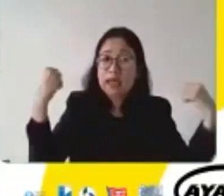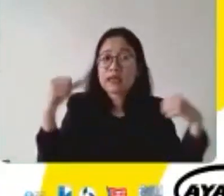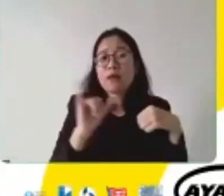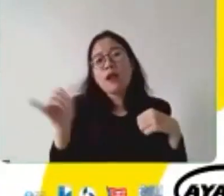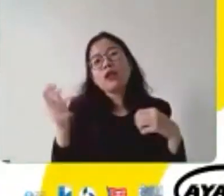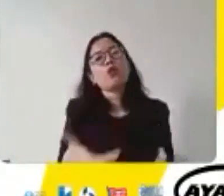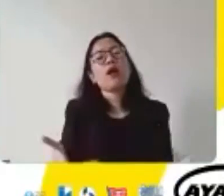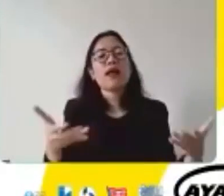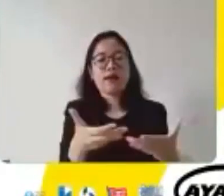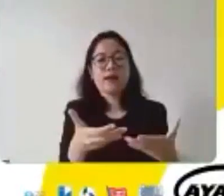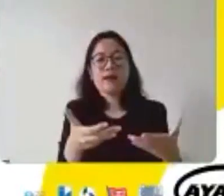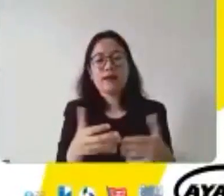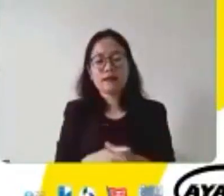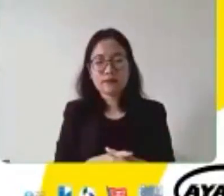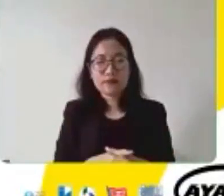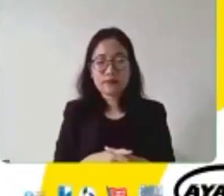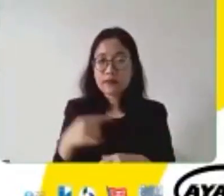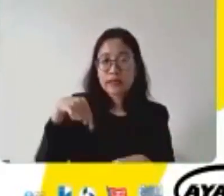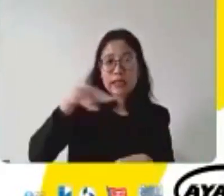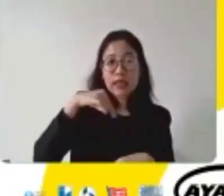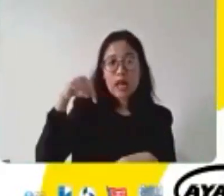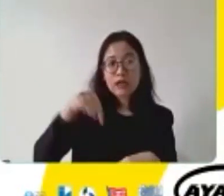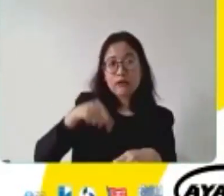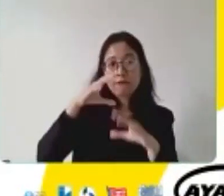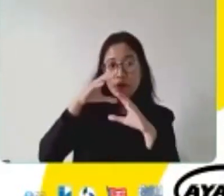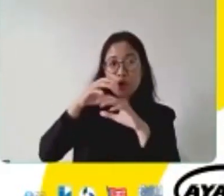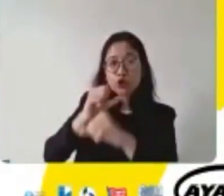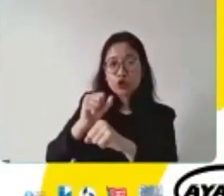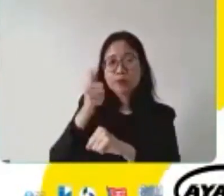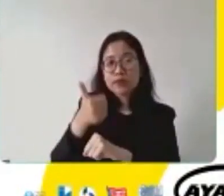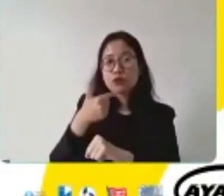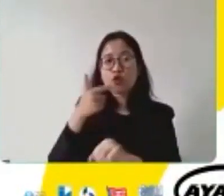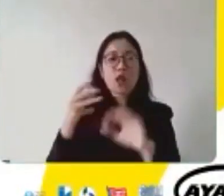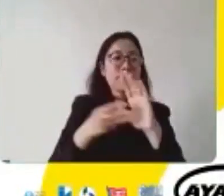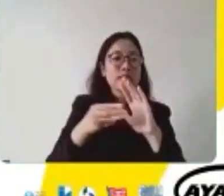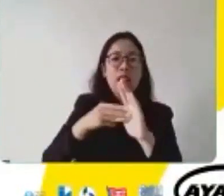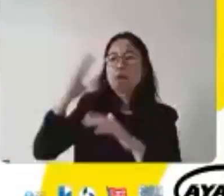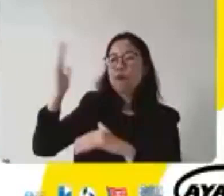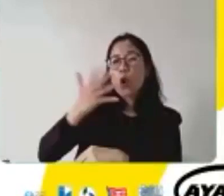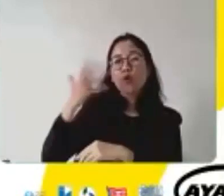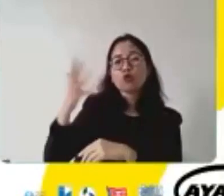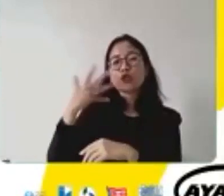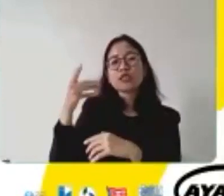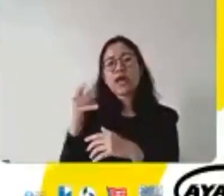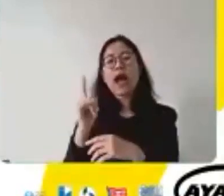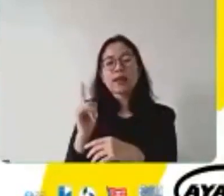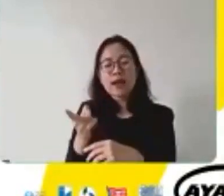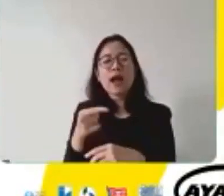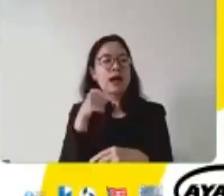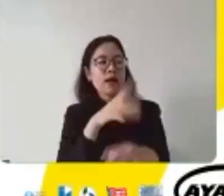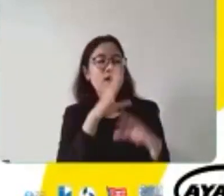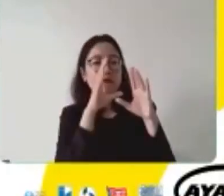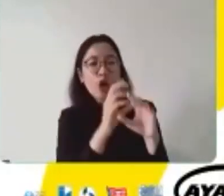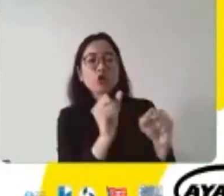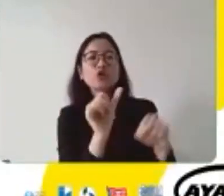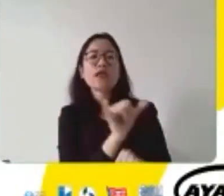health benefits as part of climate action. And I think this really also gets at the need to target those climate